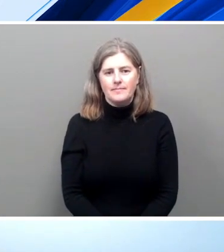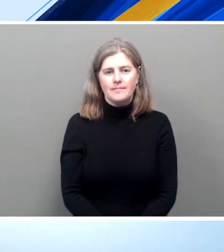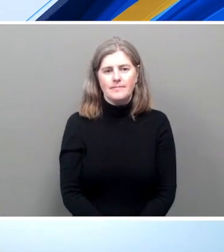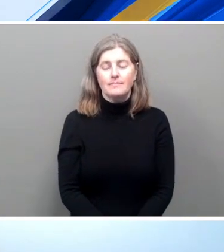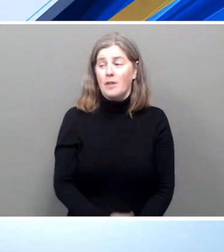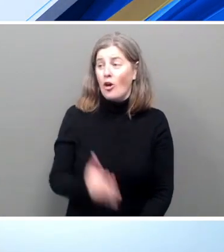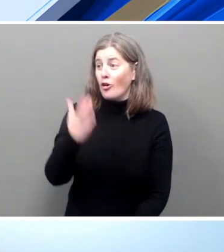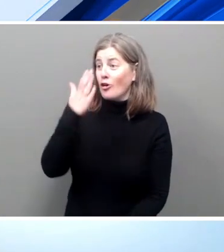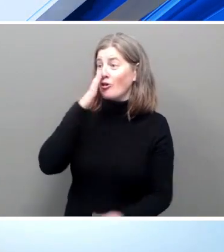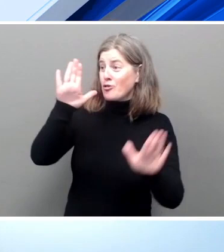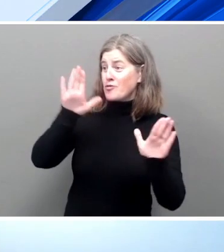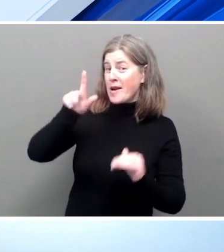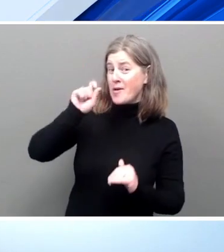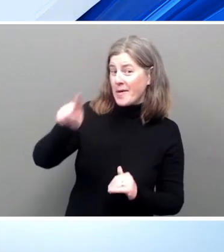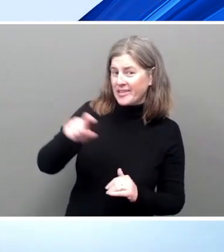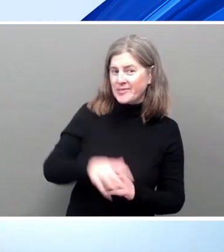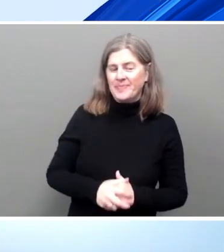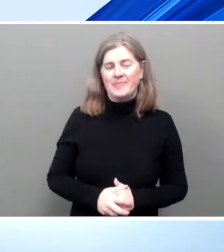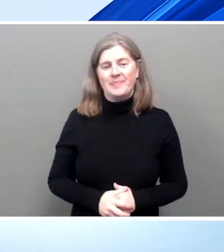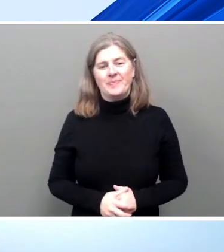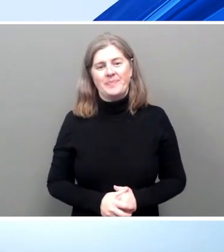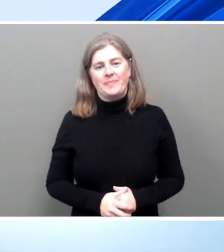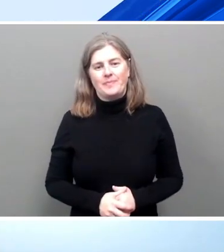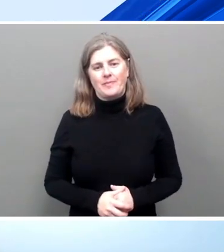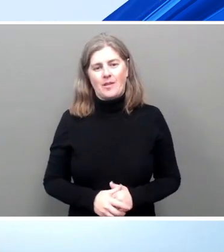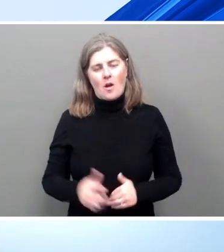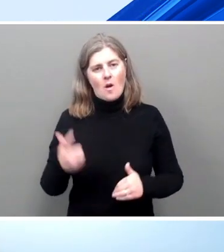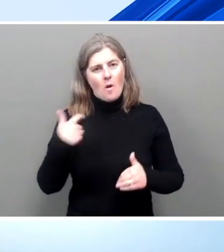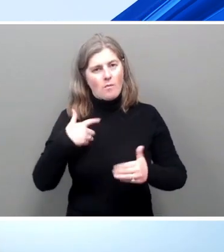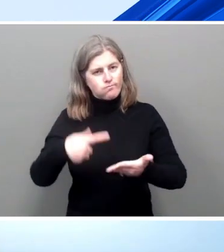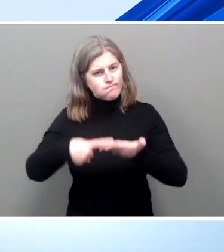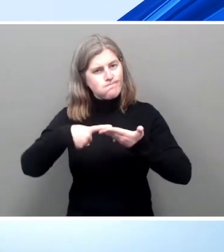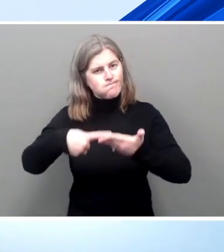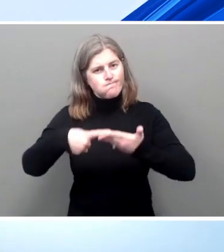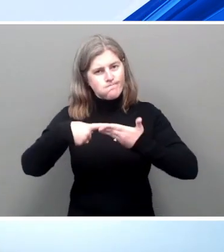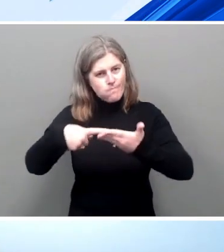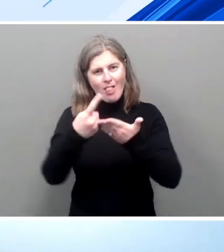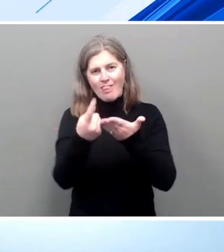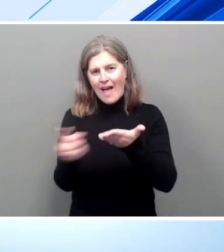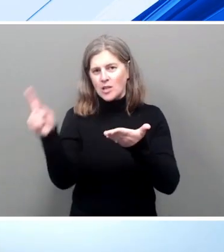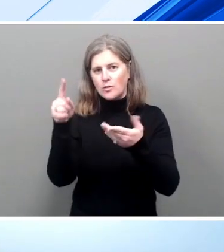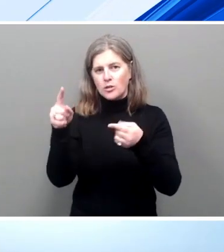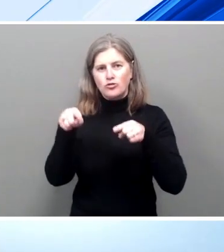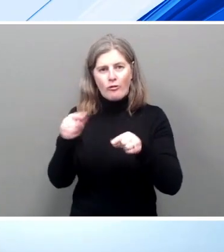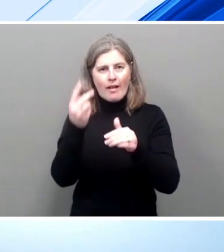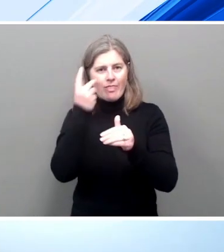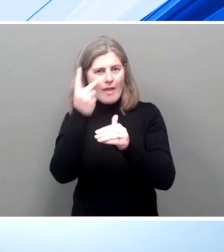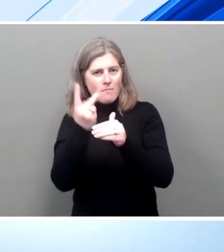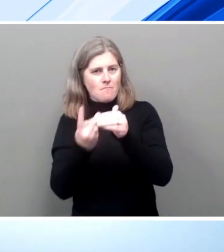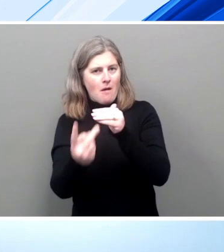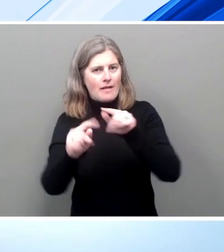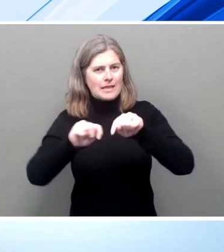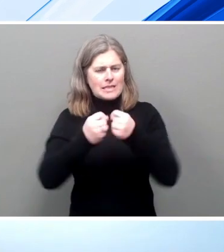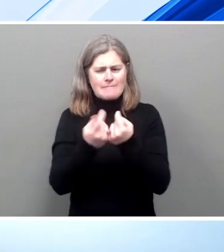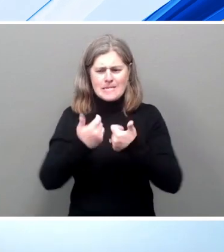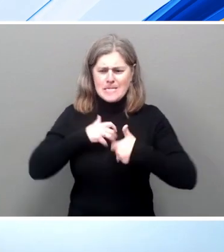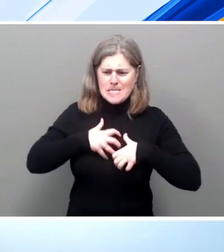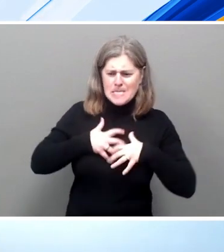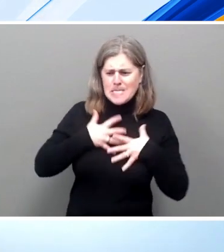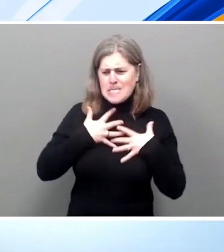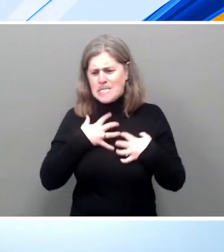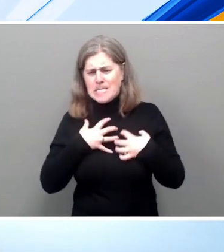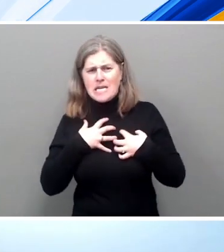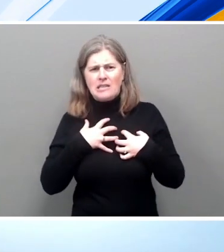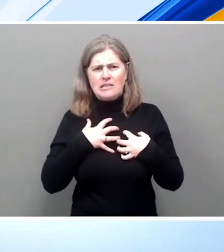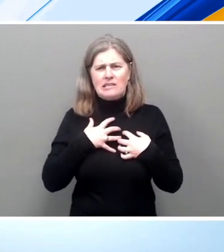That's a great question. And we spent a lot of time last week at our modeling team kind of agonizing over